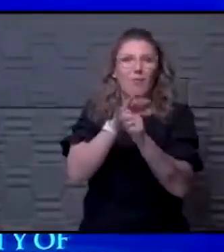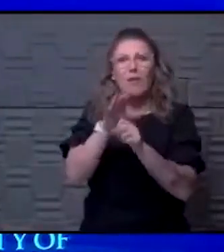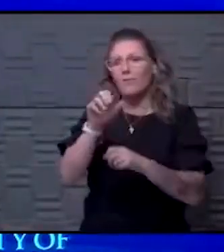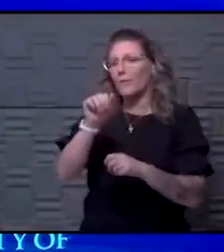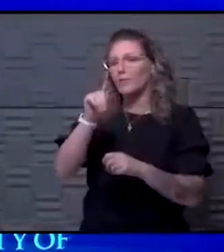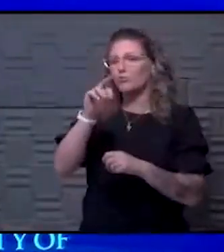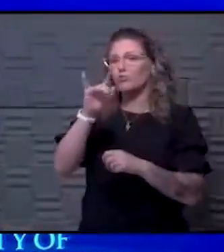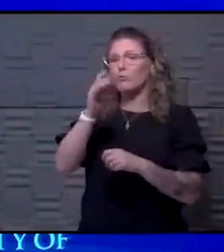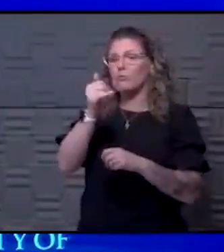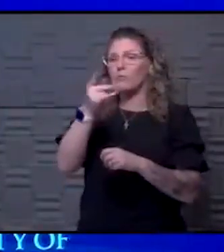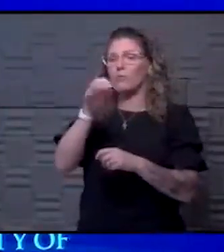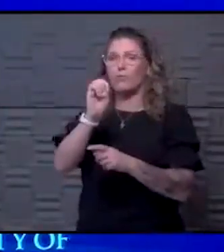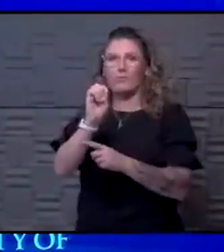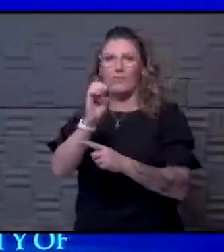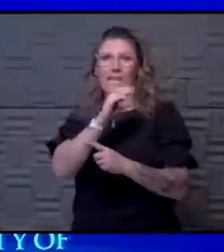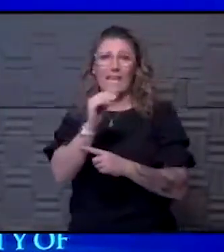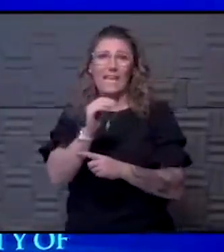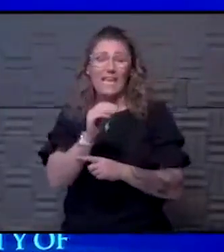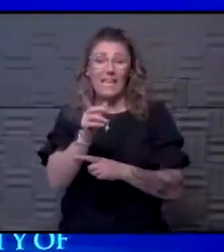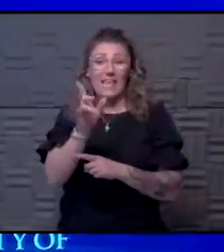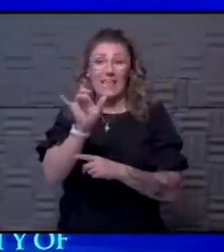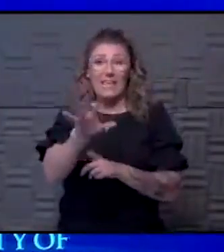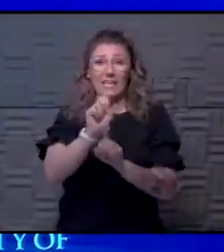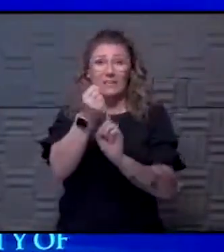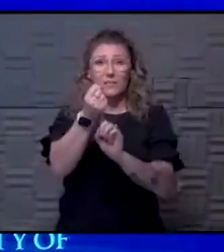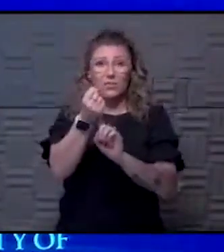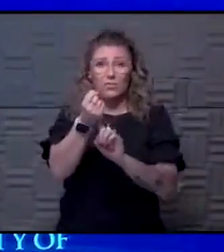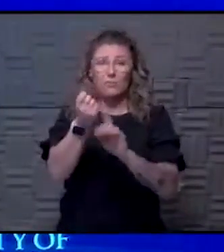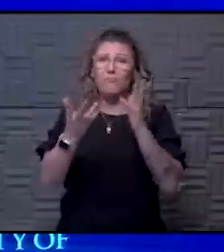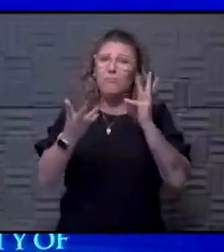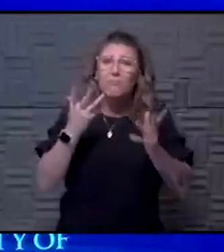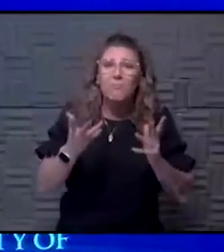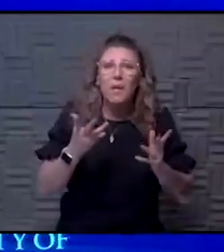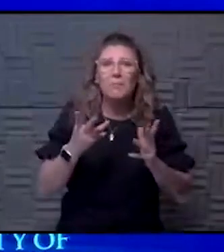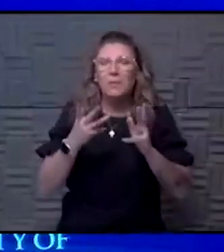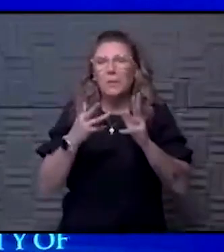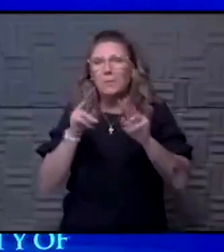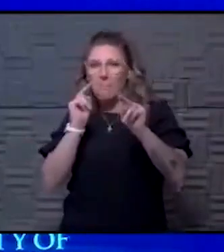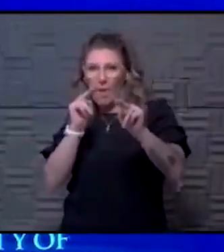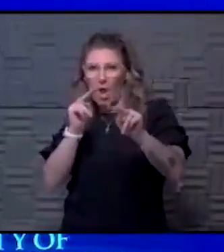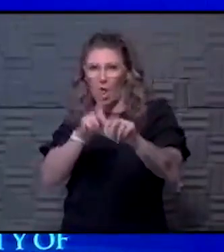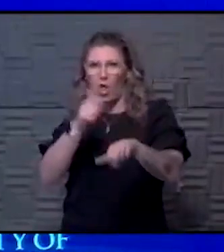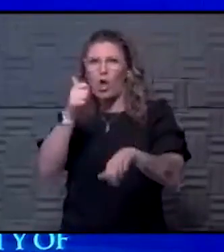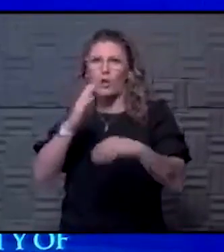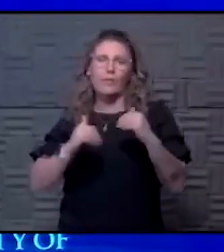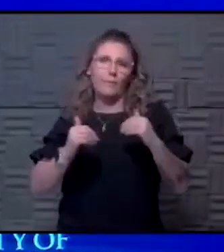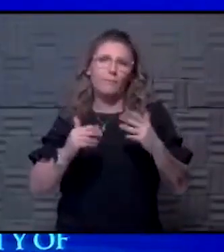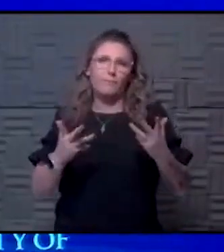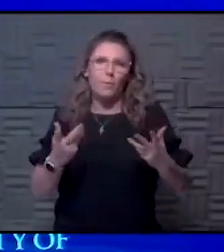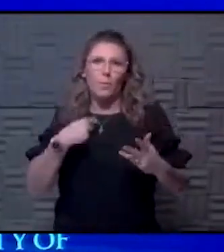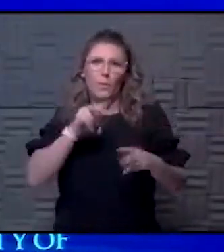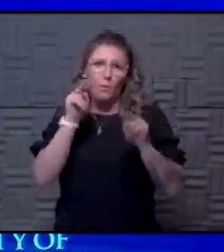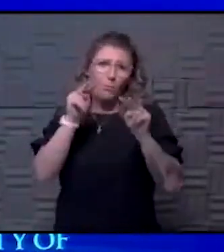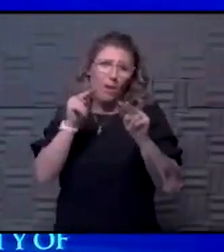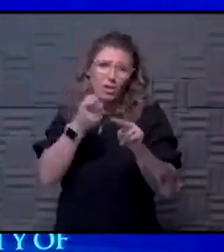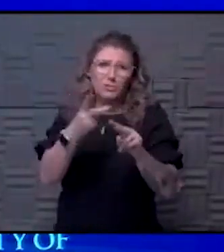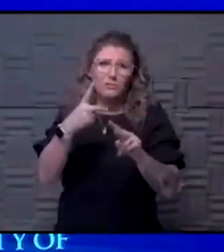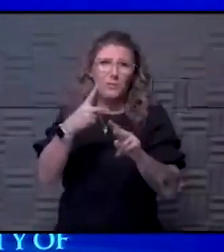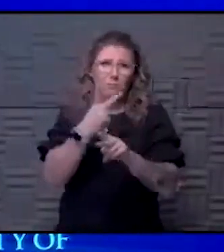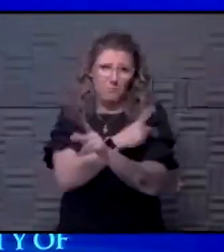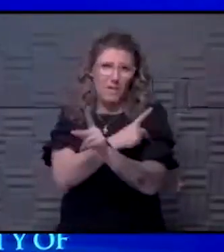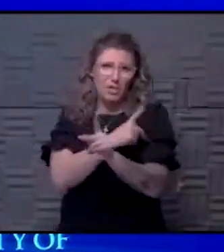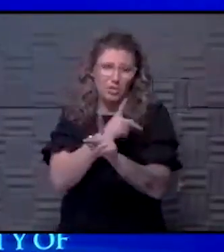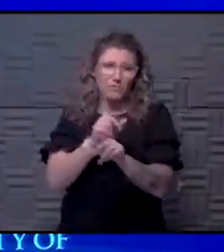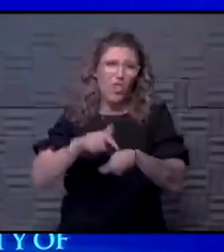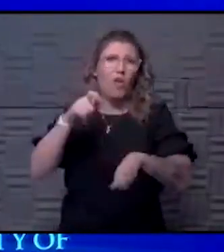endocrinologist. And in that situation, you may want to get monitored a little longer and we do monitor some patients longer than And we others. can